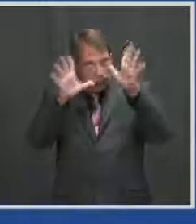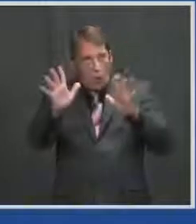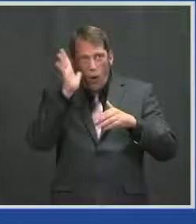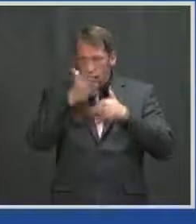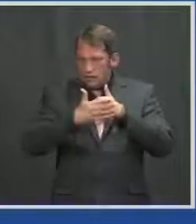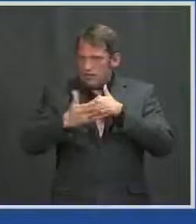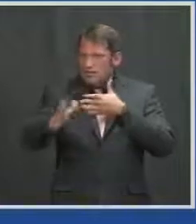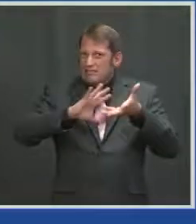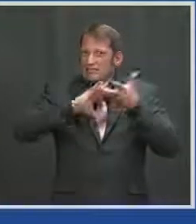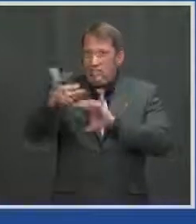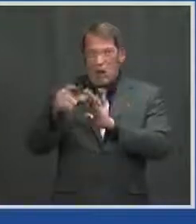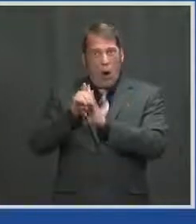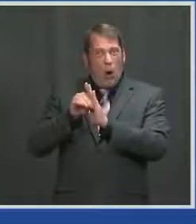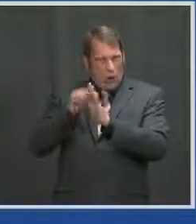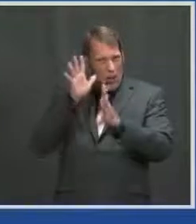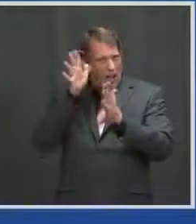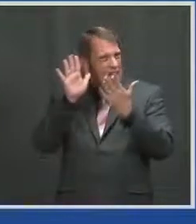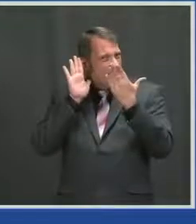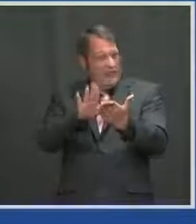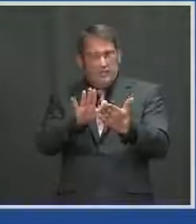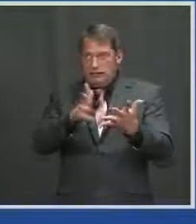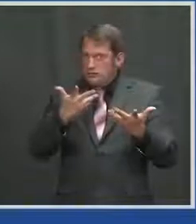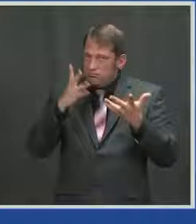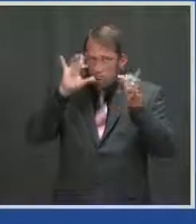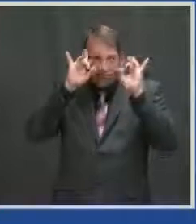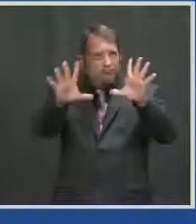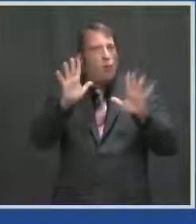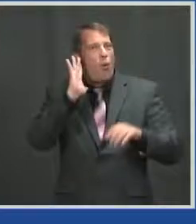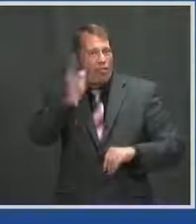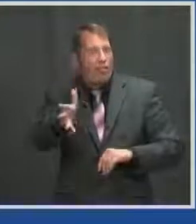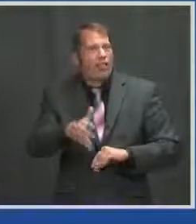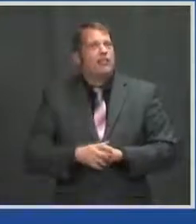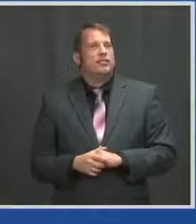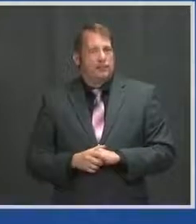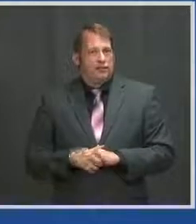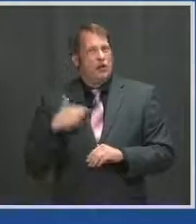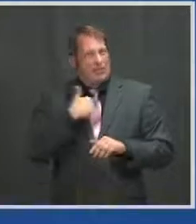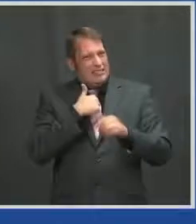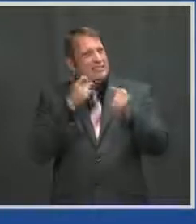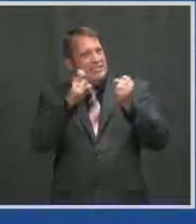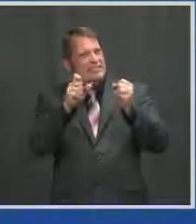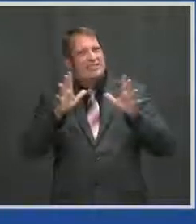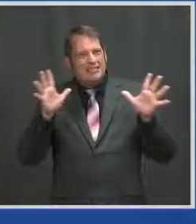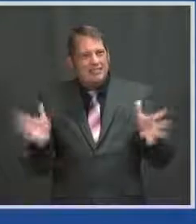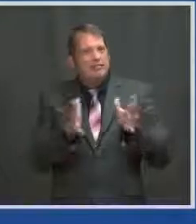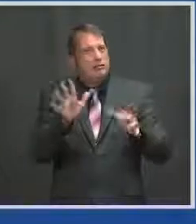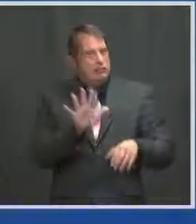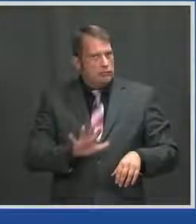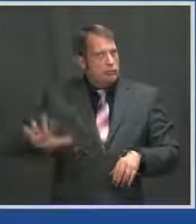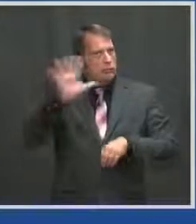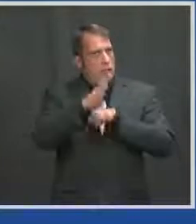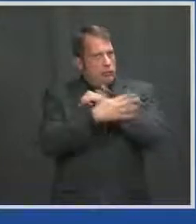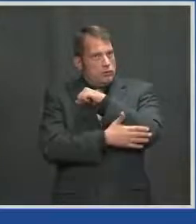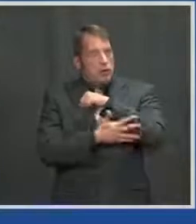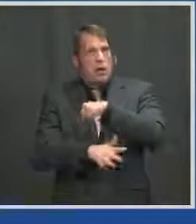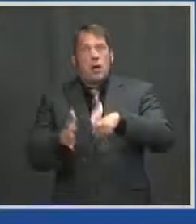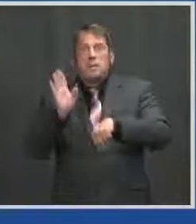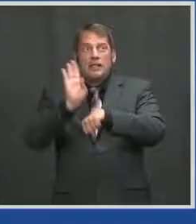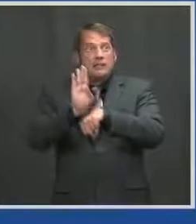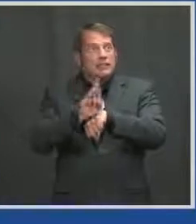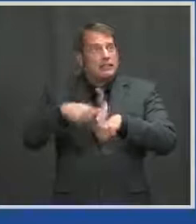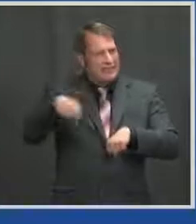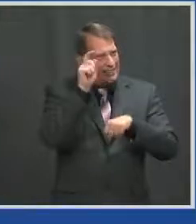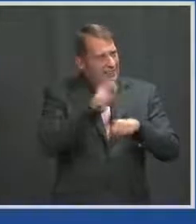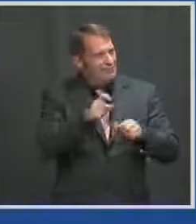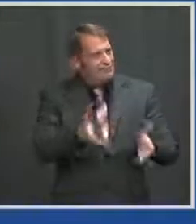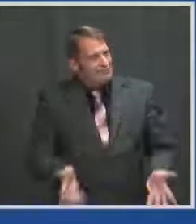throughout this country. Our businesses need to compete worldwide. Our rural communities need to be able to compete and make their own judgments